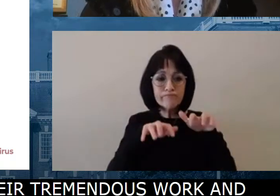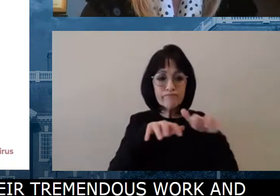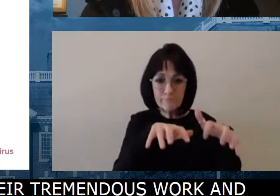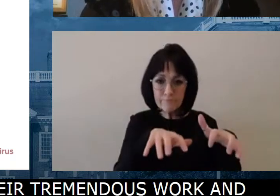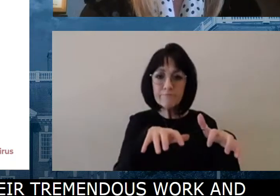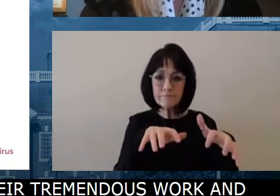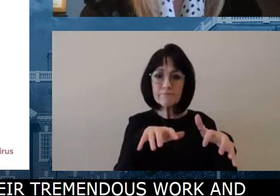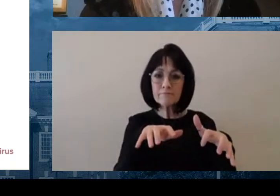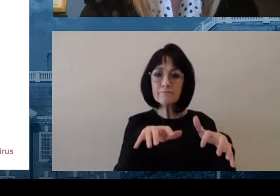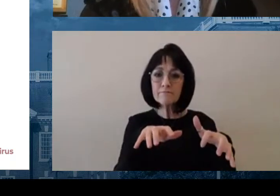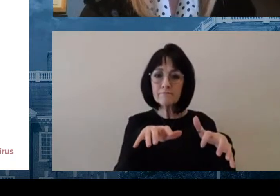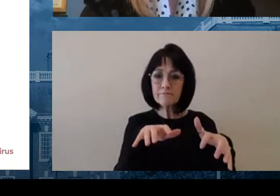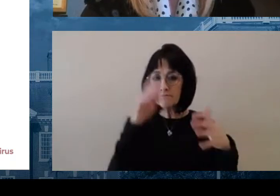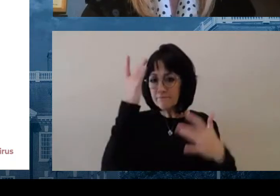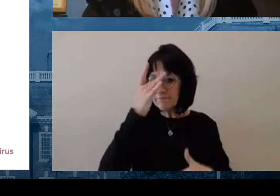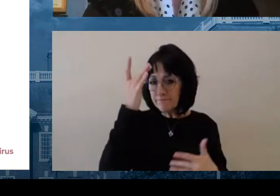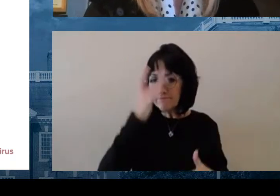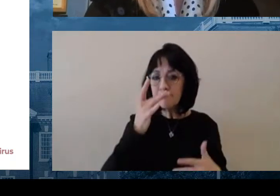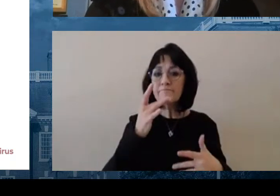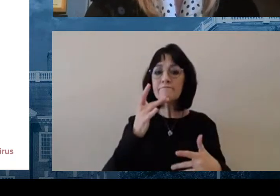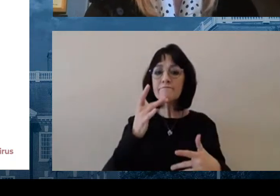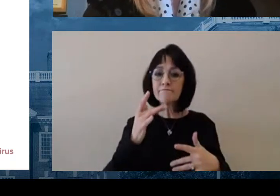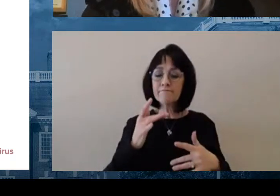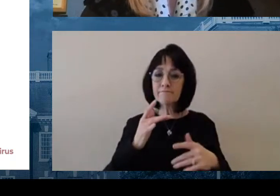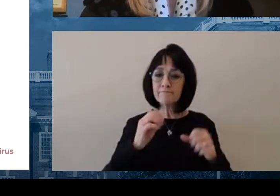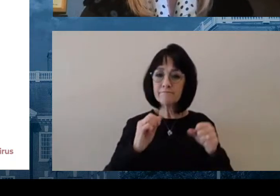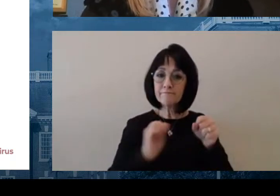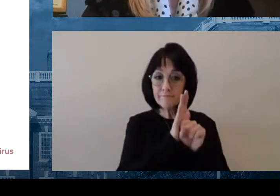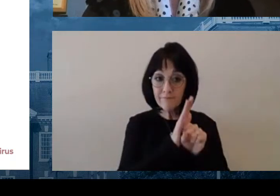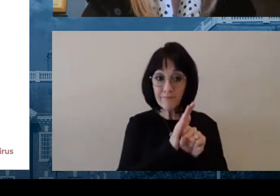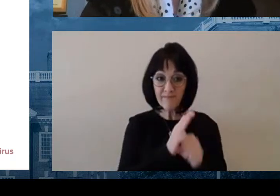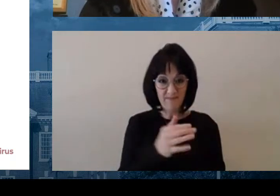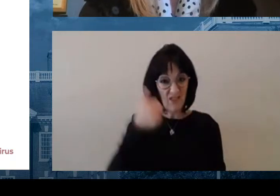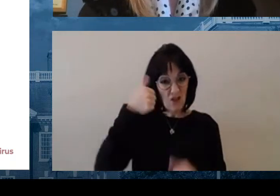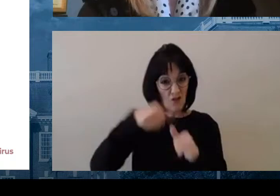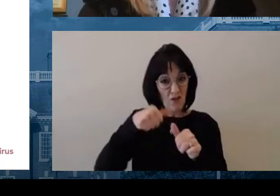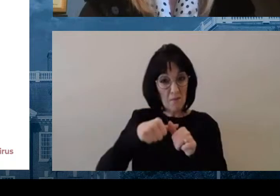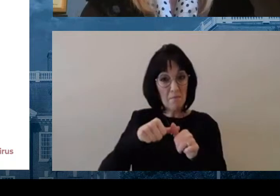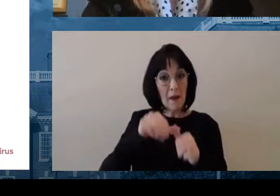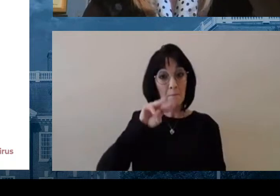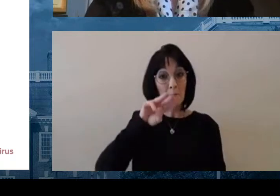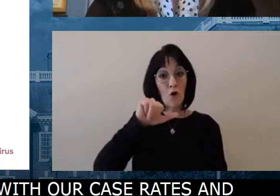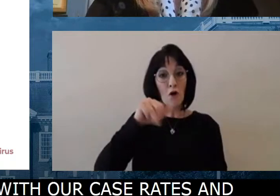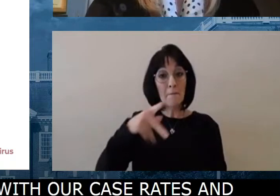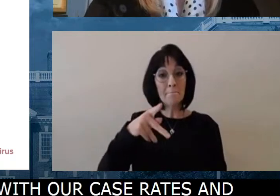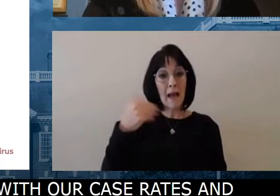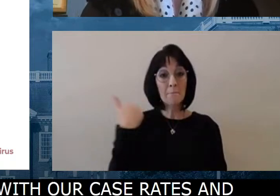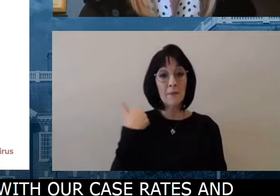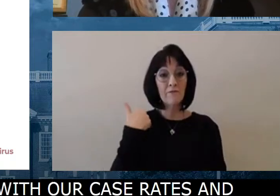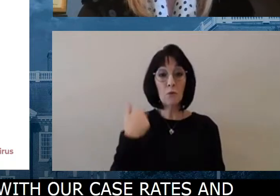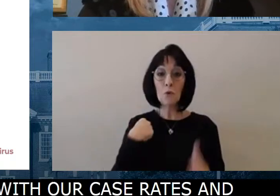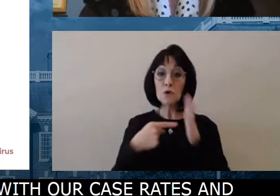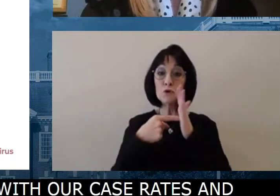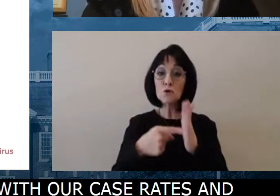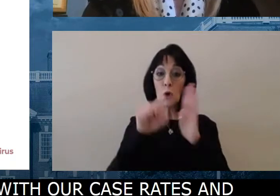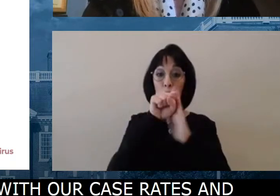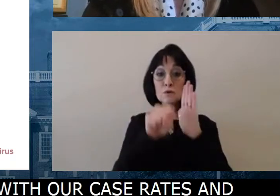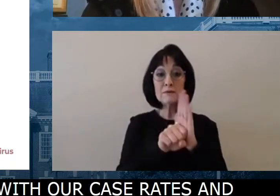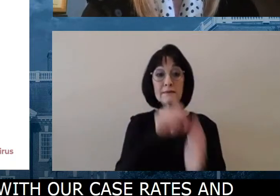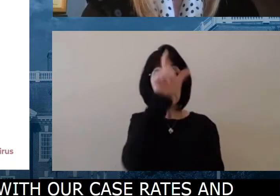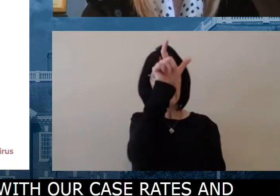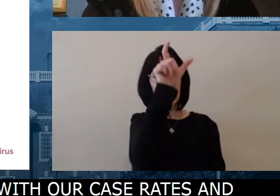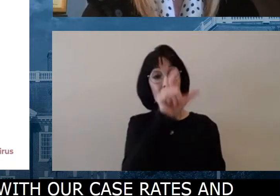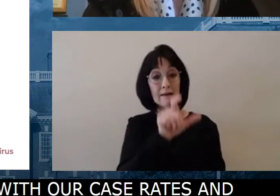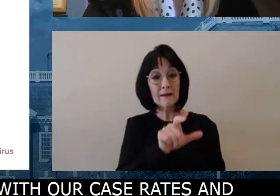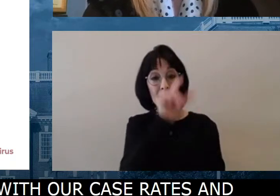our state, and this map looks a lot different than it did a few weeks ago, for sure. In fact, as